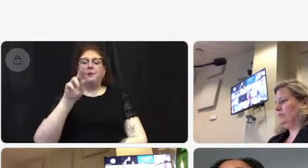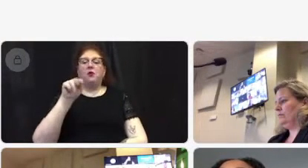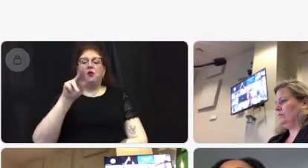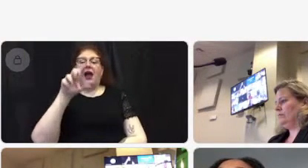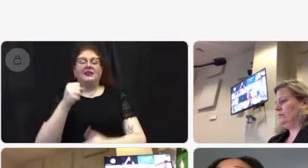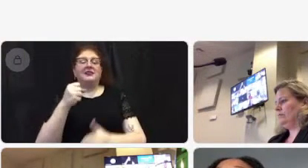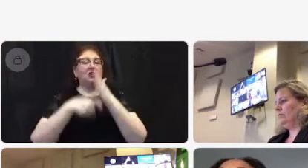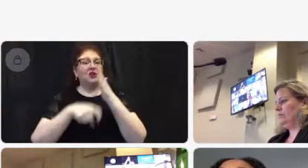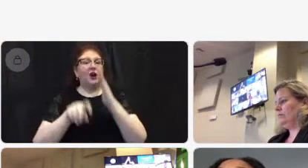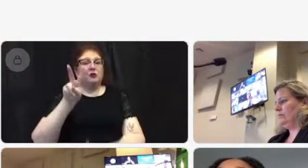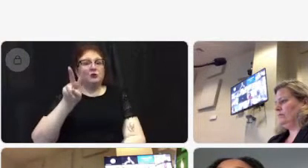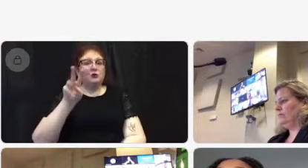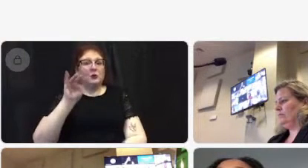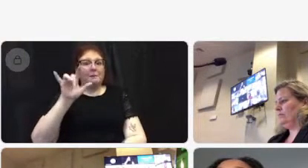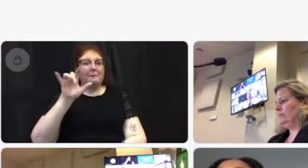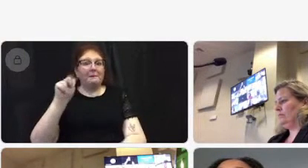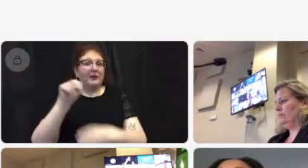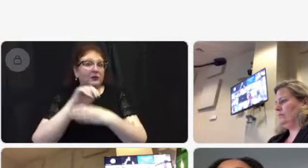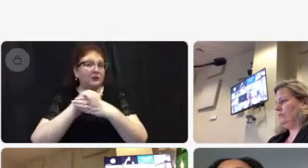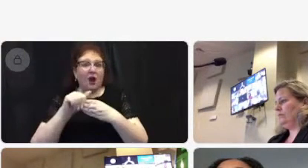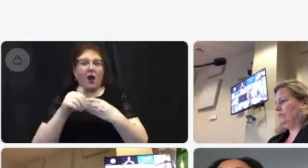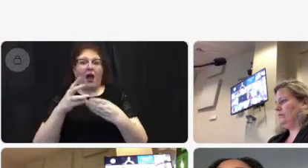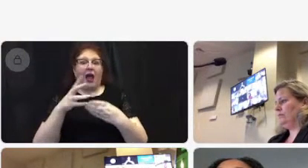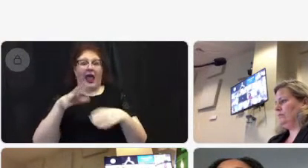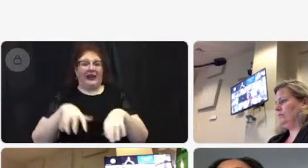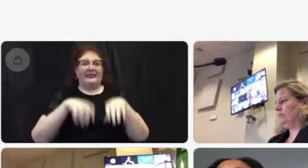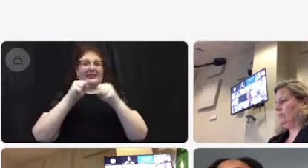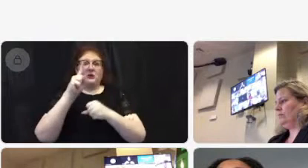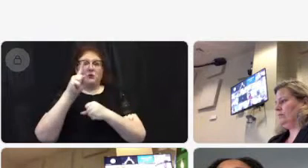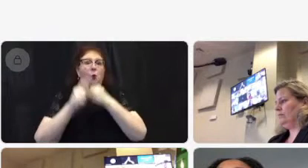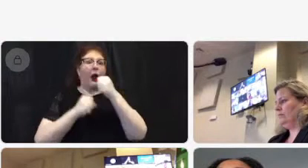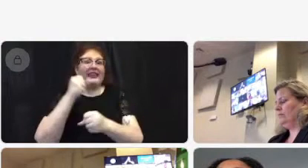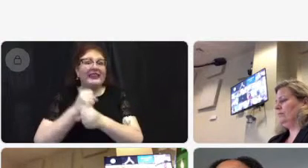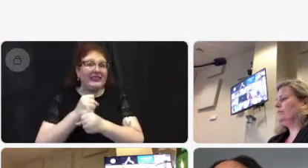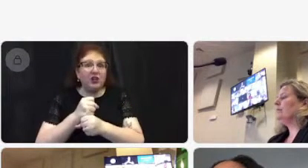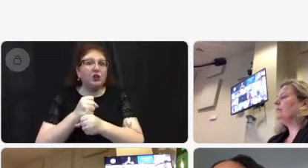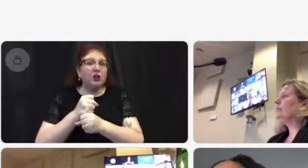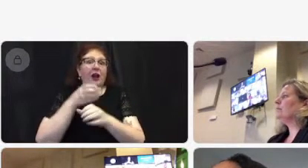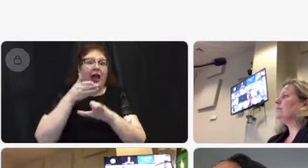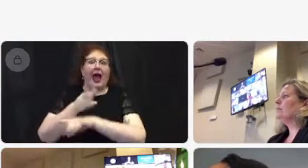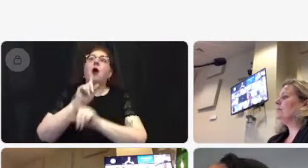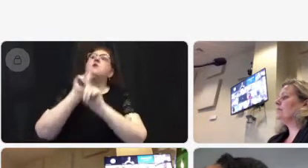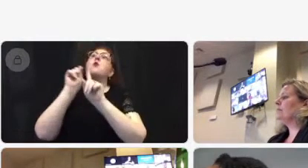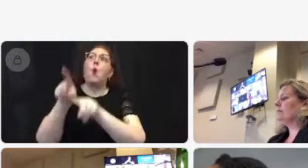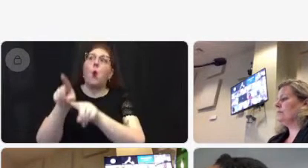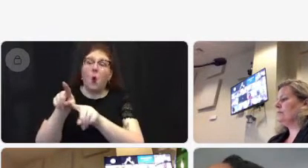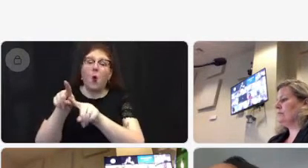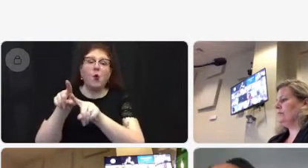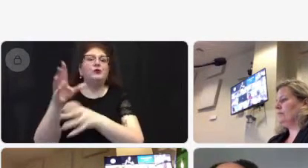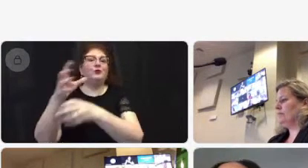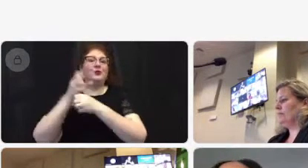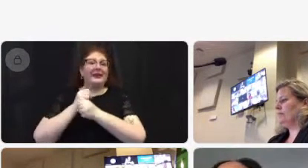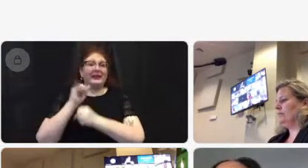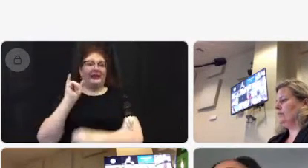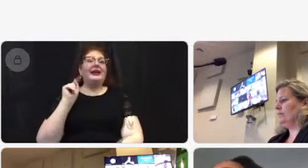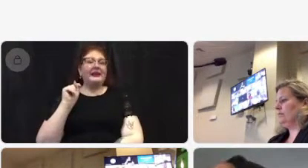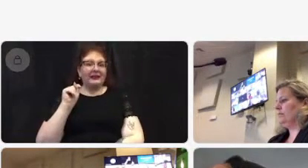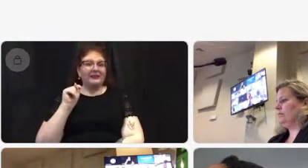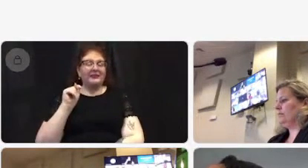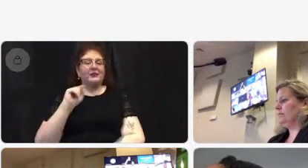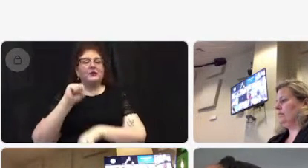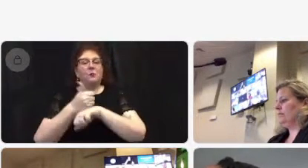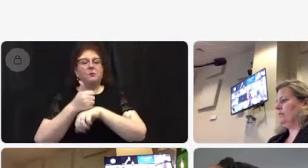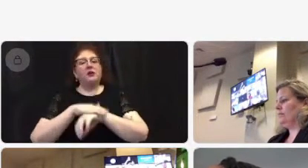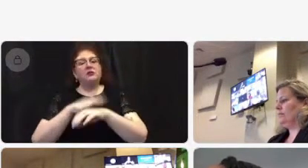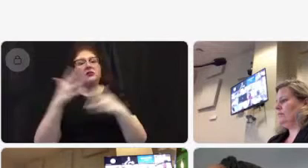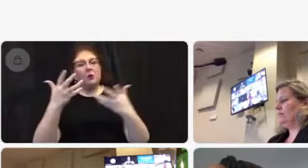a year to get most of that. So I would assure you, based on the police chief, the fire